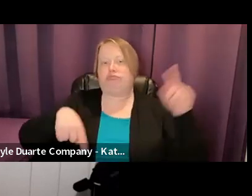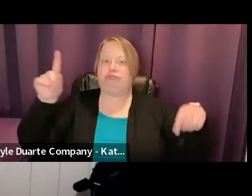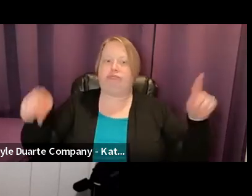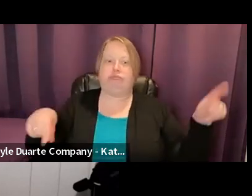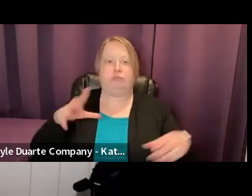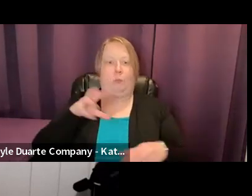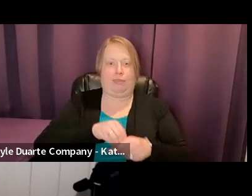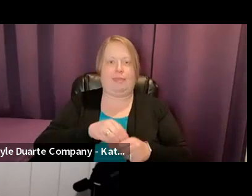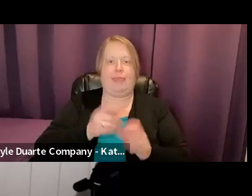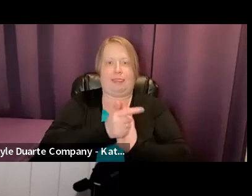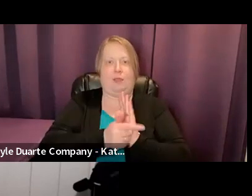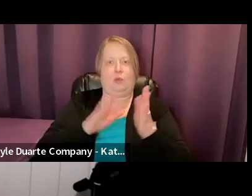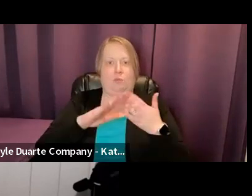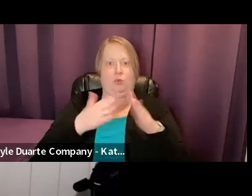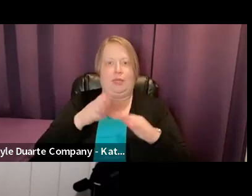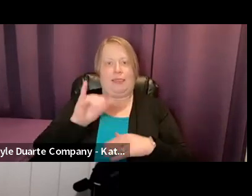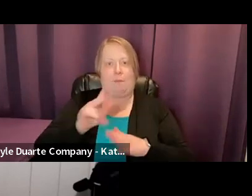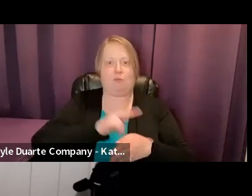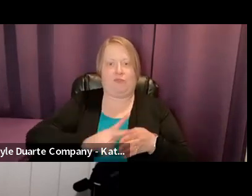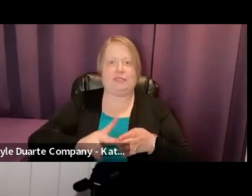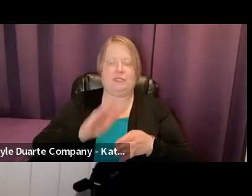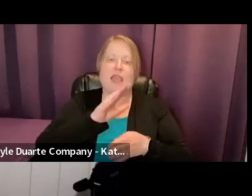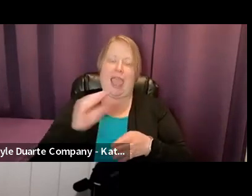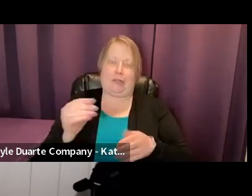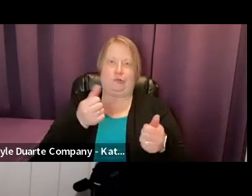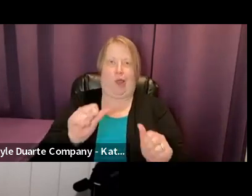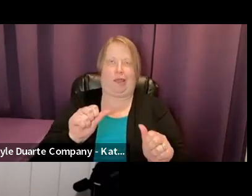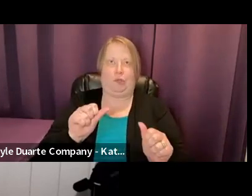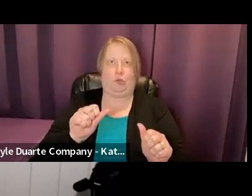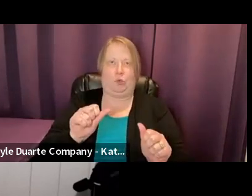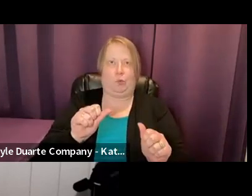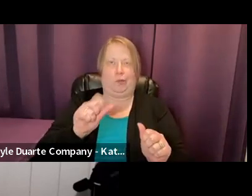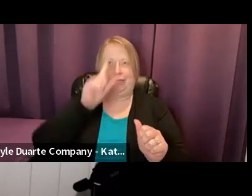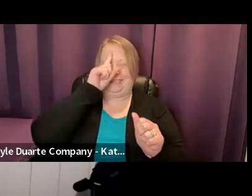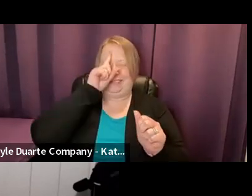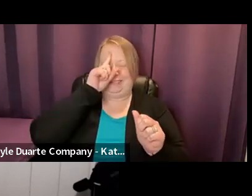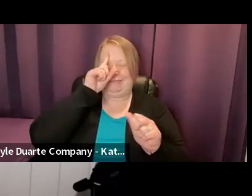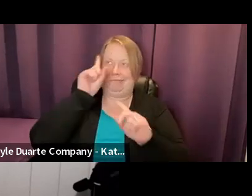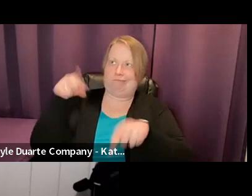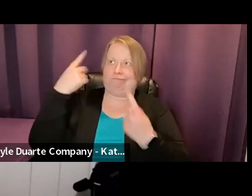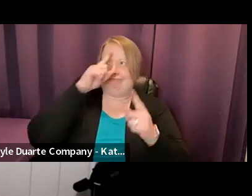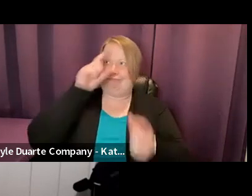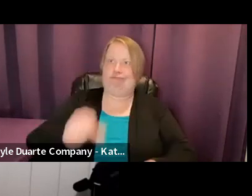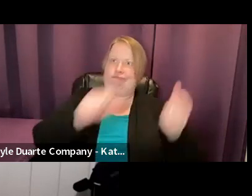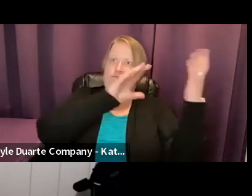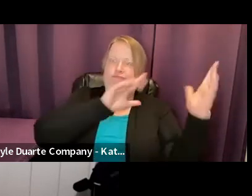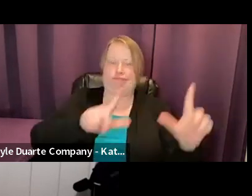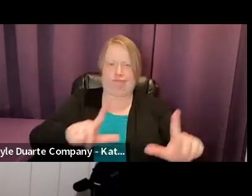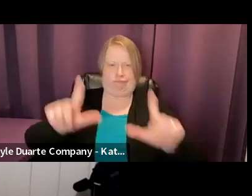of reframing, I guess, the common notions of what being a disabled attorney or a disabled legal